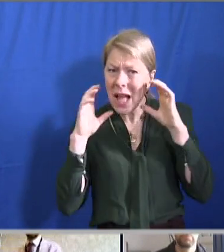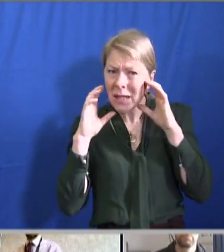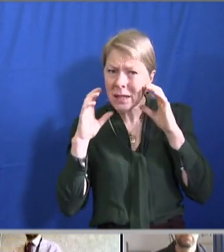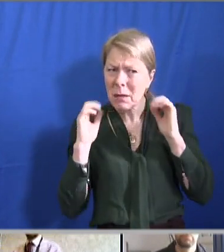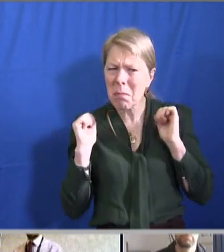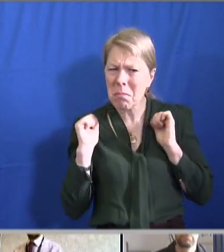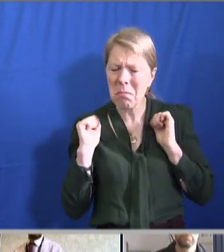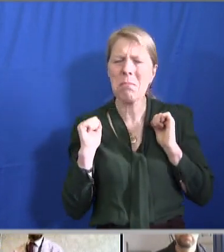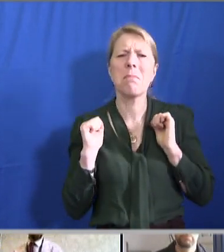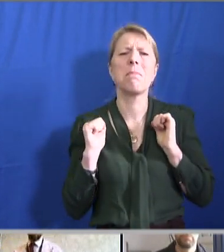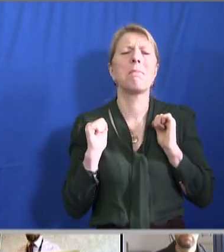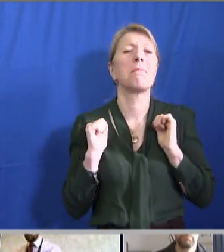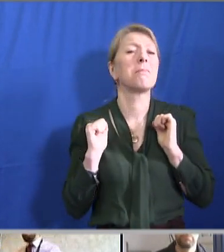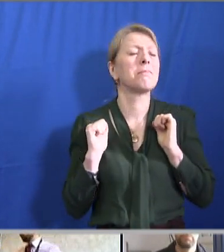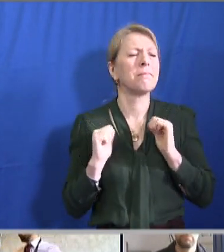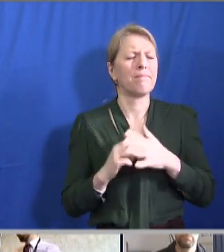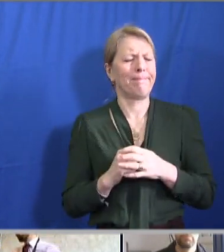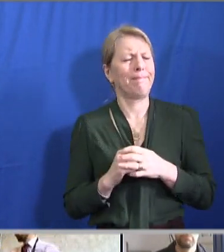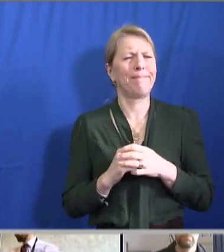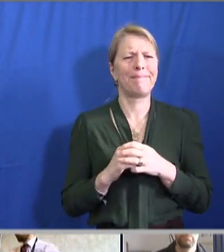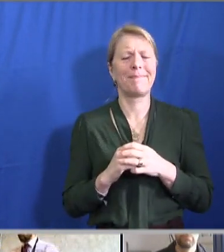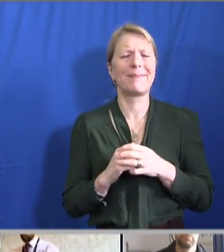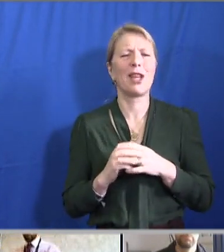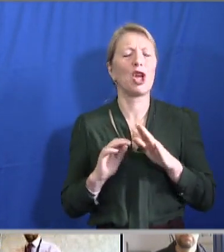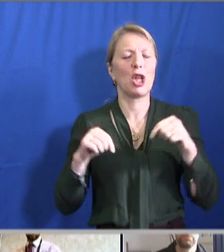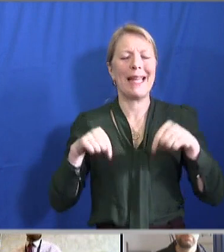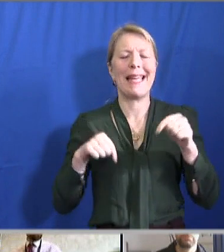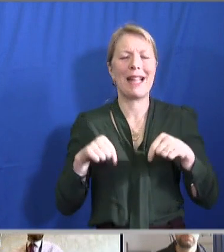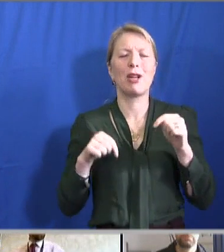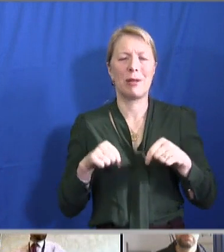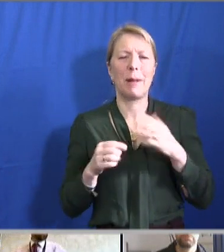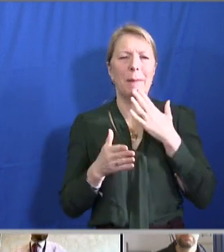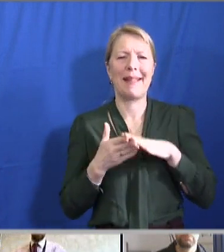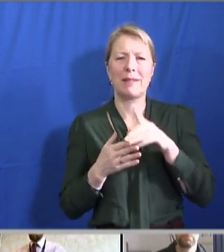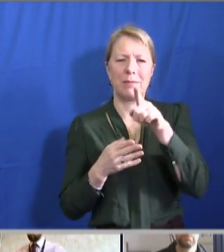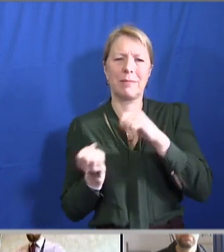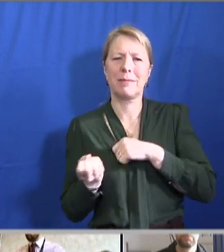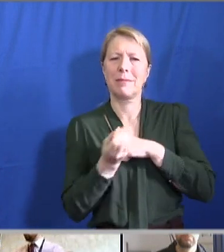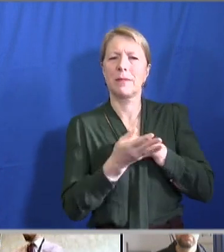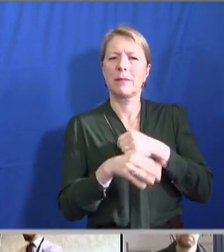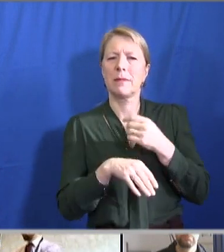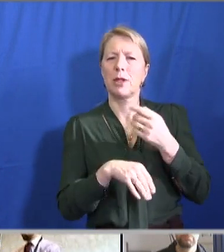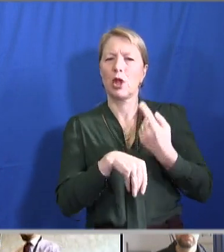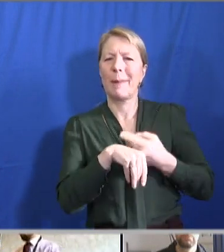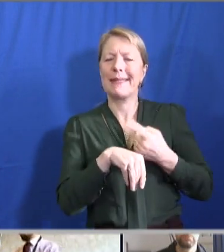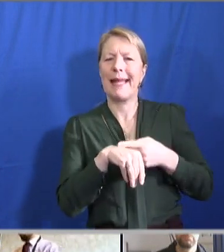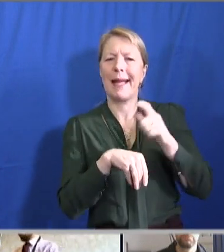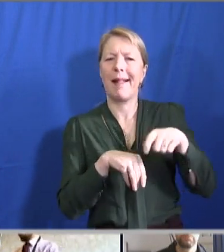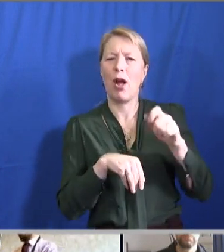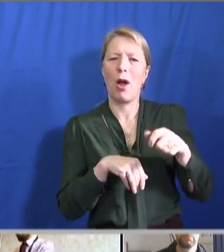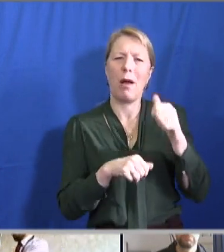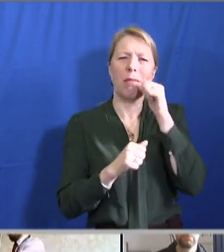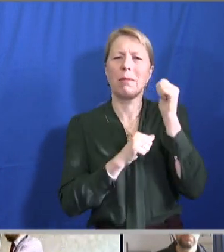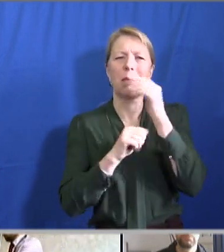you could offline maybe pass either through some of the committee clerks as well to get back to my officials so we